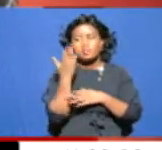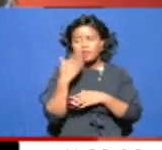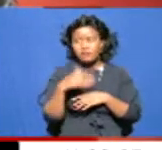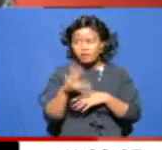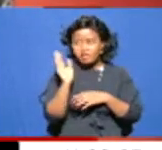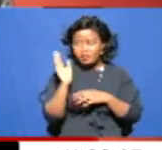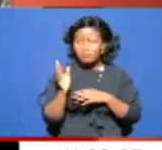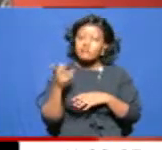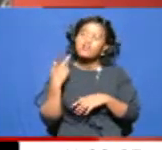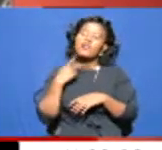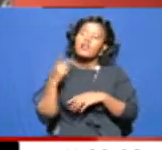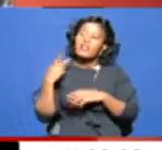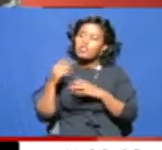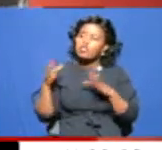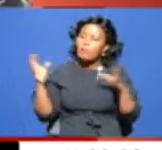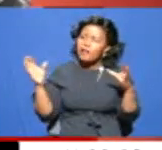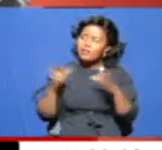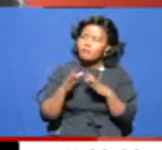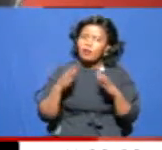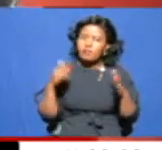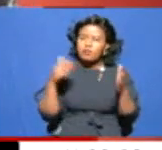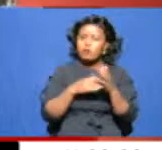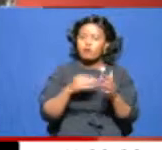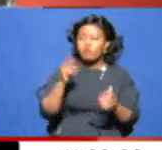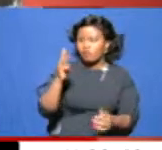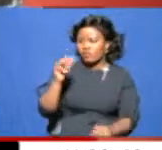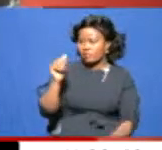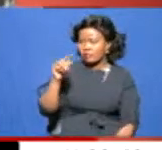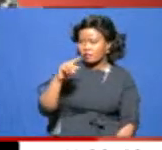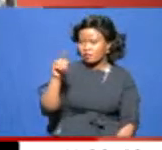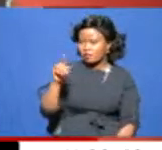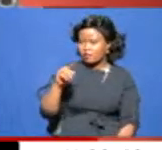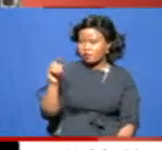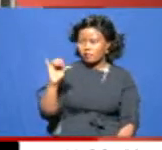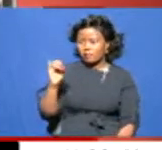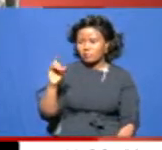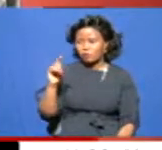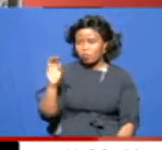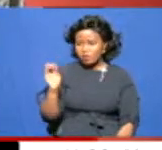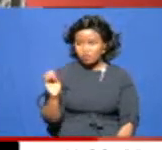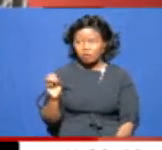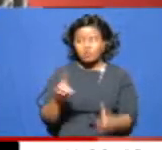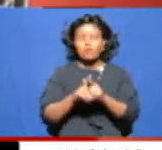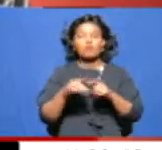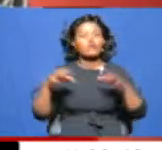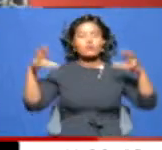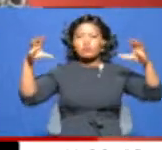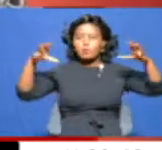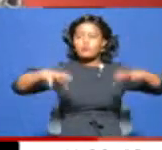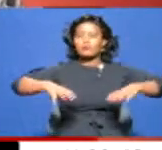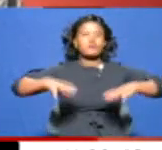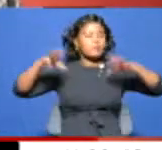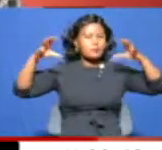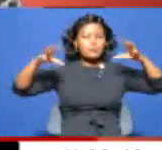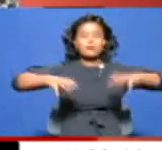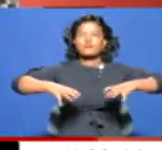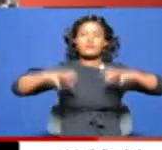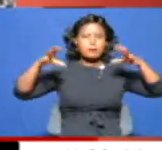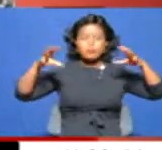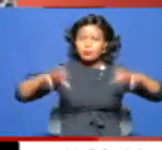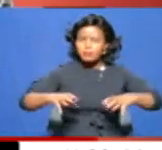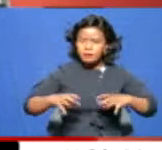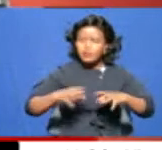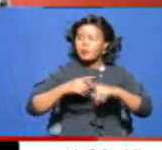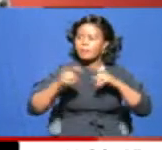Kariobangi Sharks versus Wazito. Yes. I think that was the match. And it really rained on that day, but you could see what people really wanted.